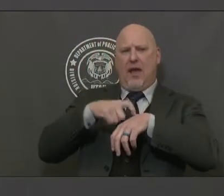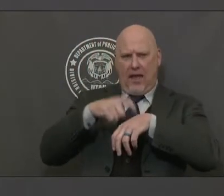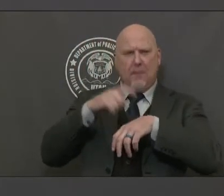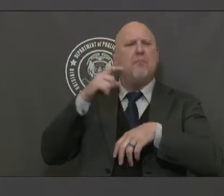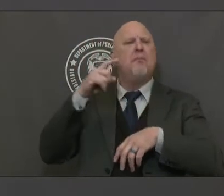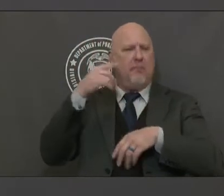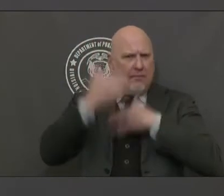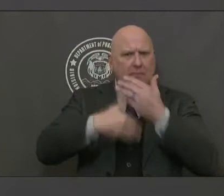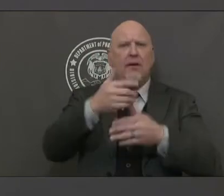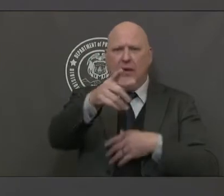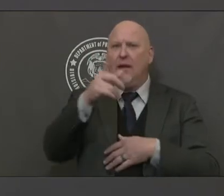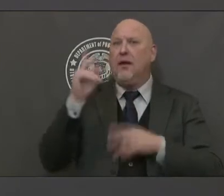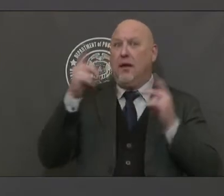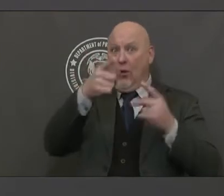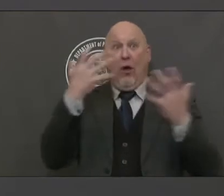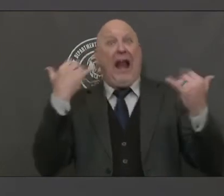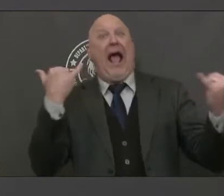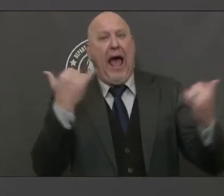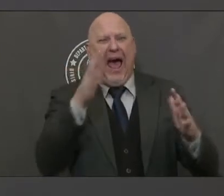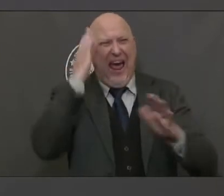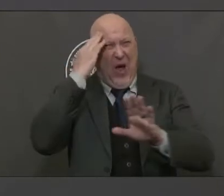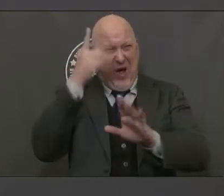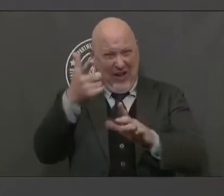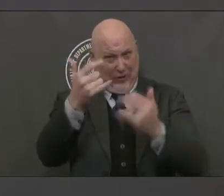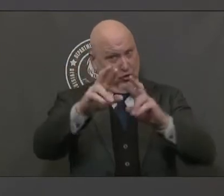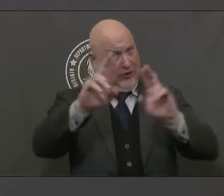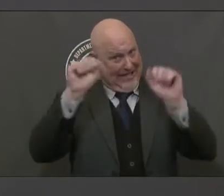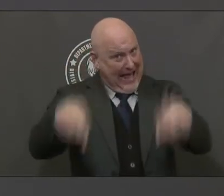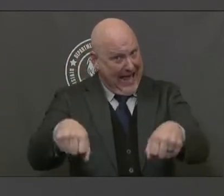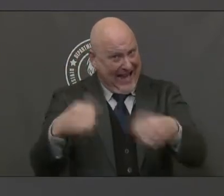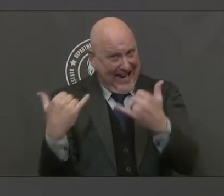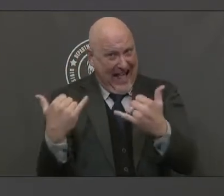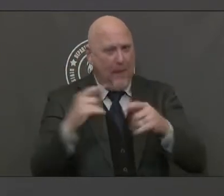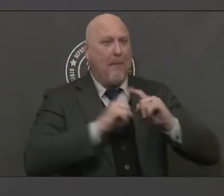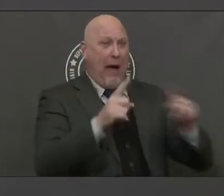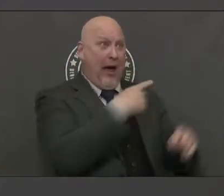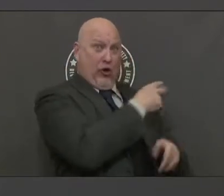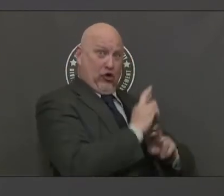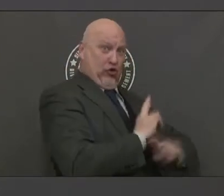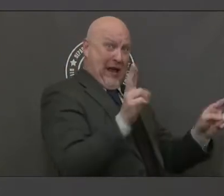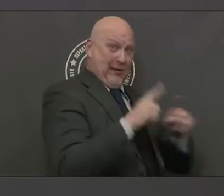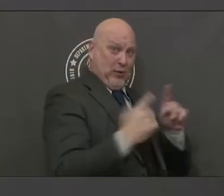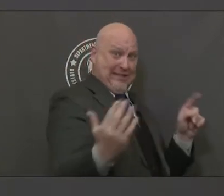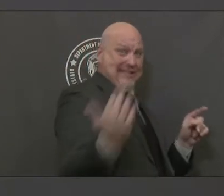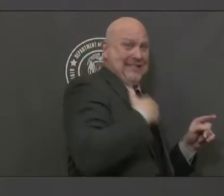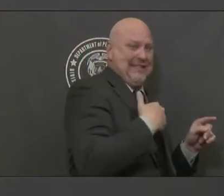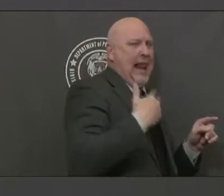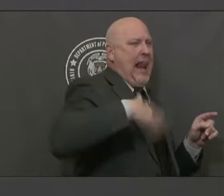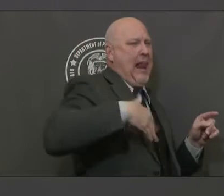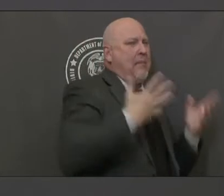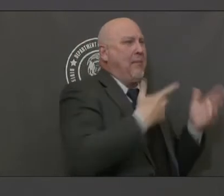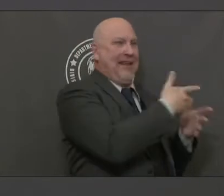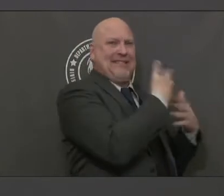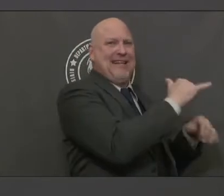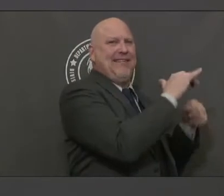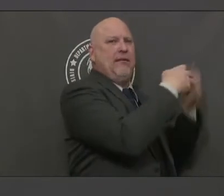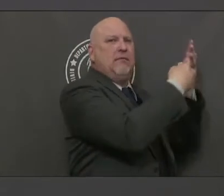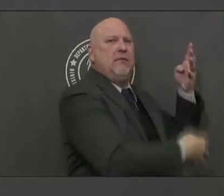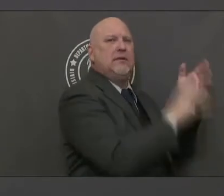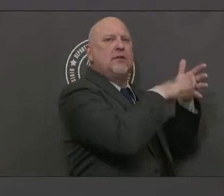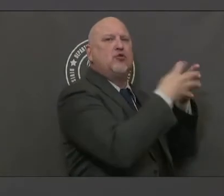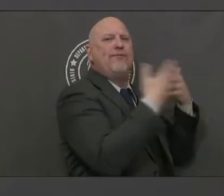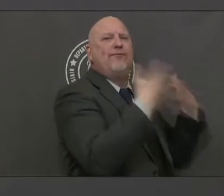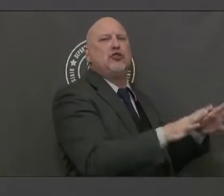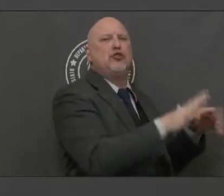honor system. I've said this before, but it's really important. We are going for speed over accuracy. That's a choice we